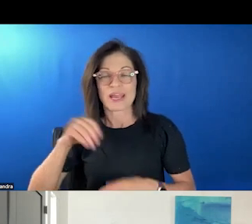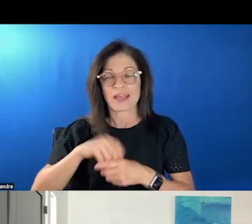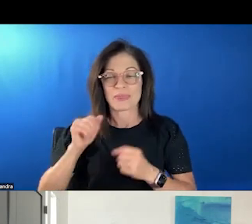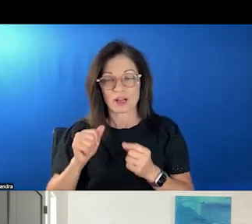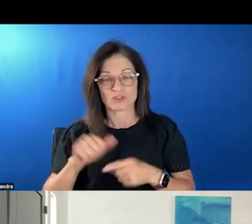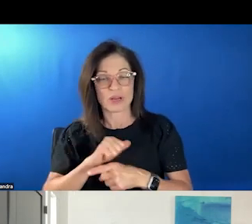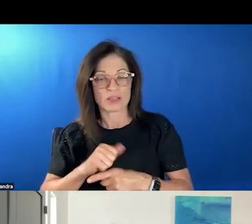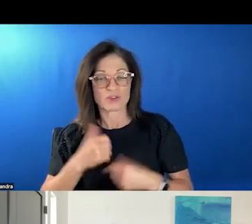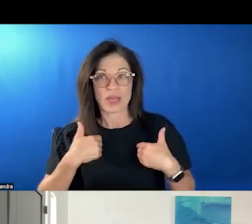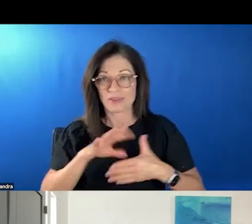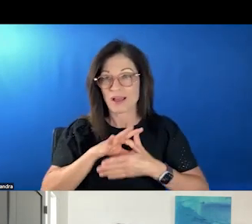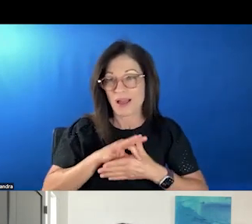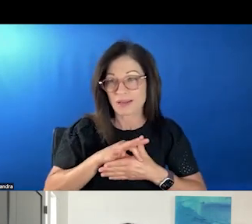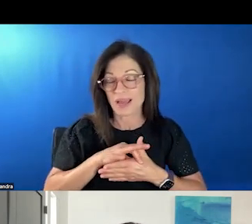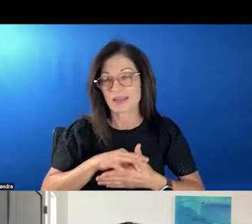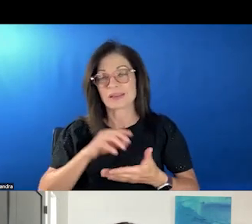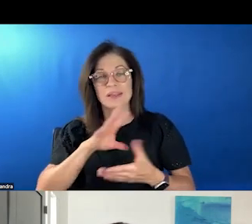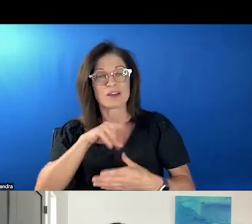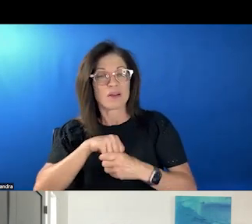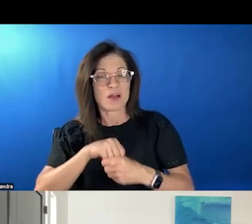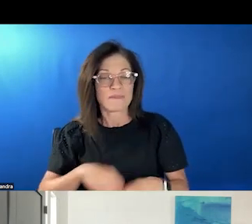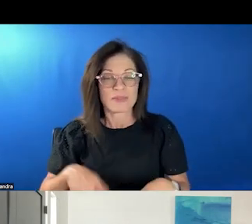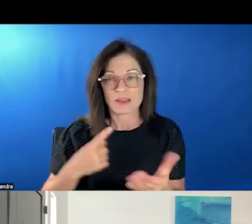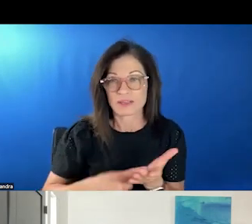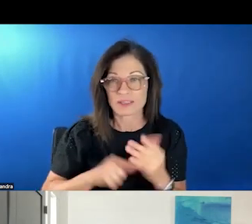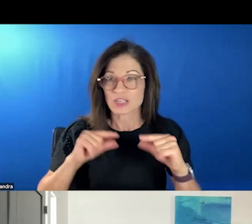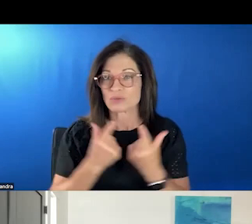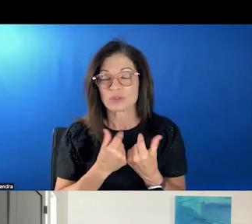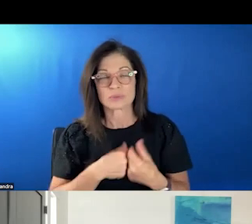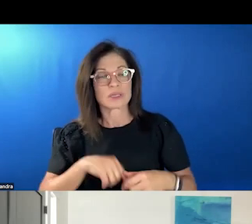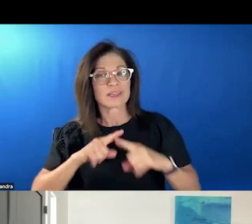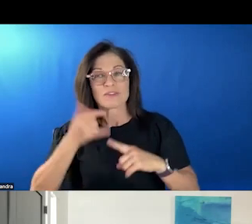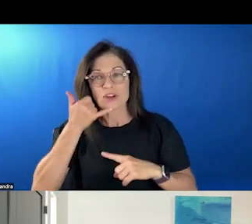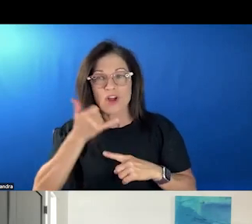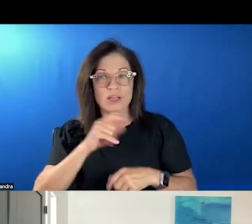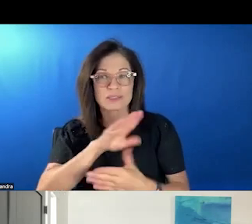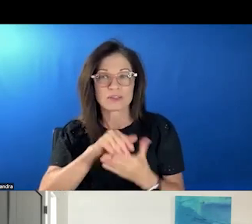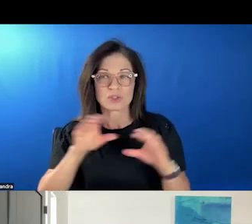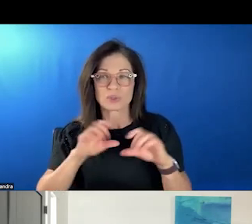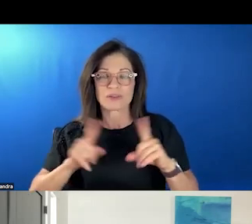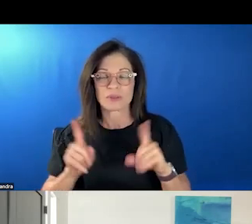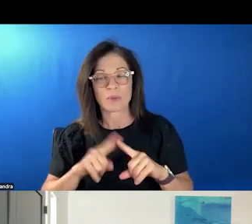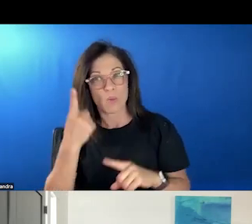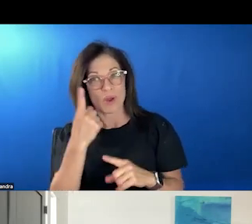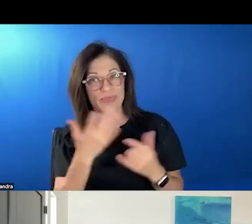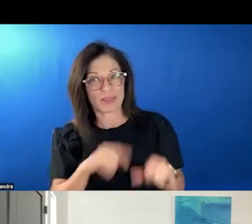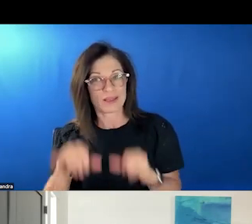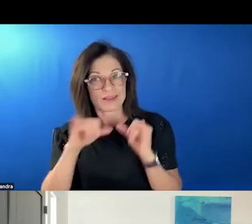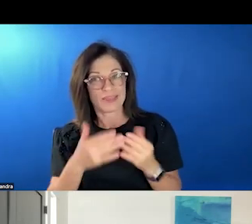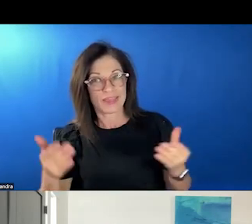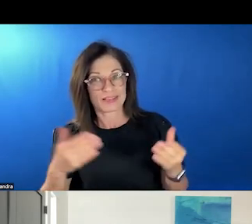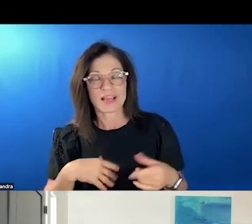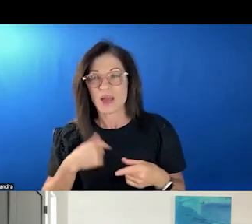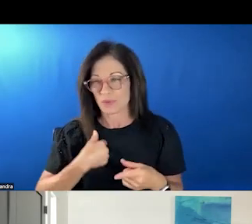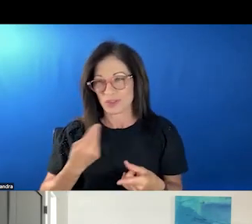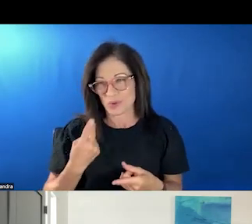components of their training, they have discussion groups, call centers do it differently. But one of the common pain points that we heard, and Stephanie, we talked about this a